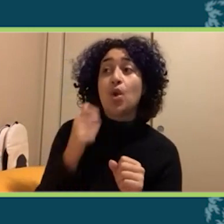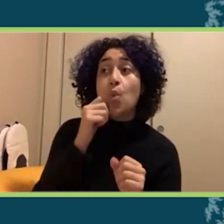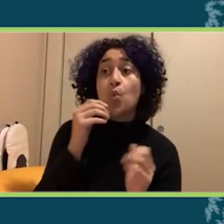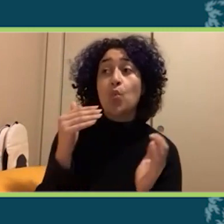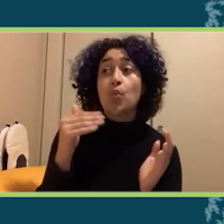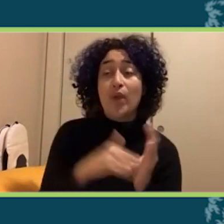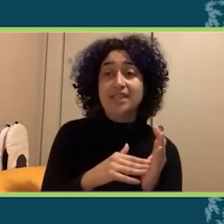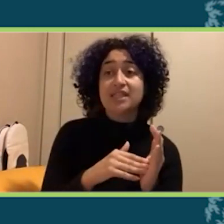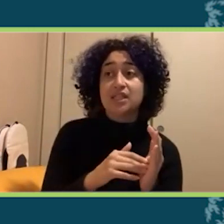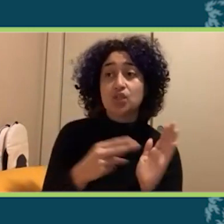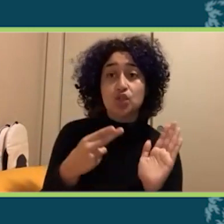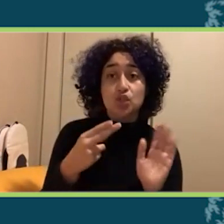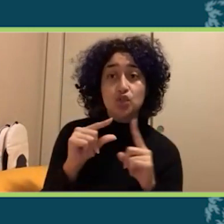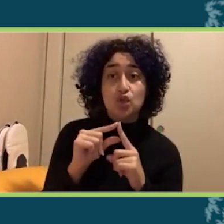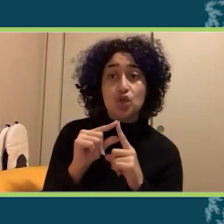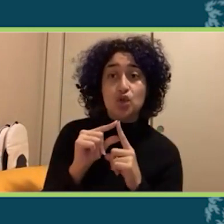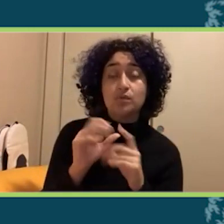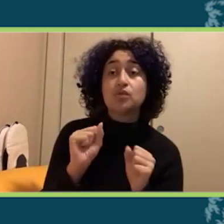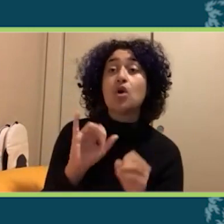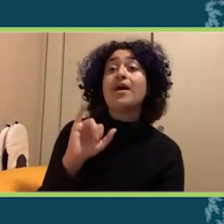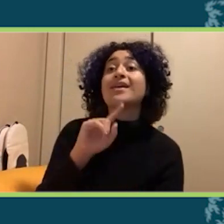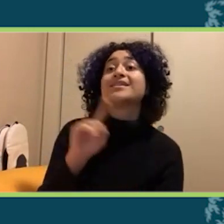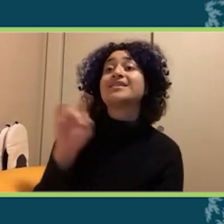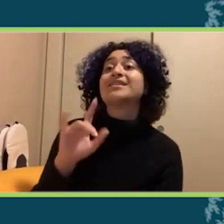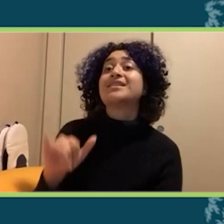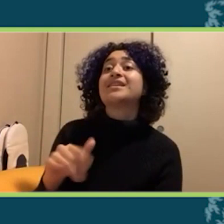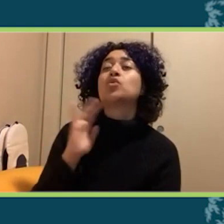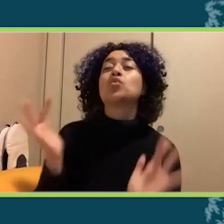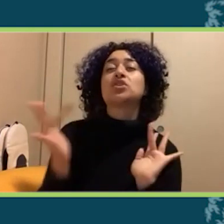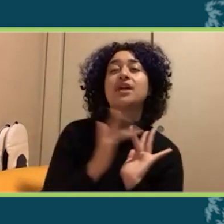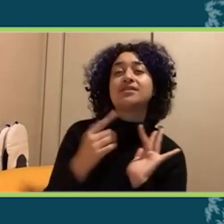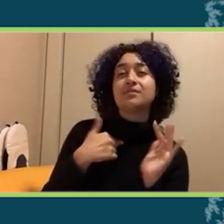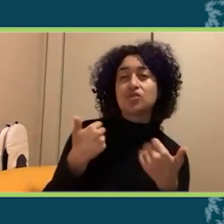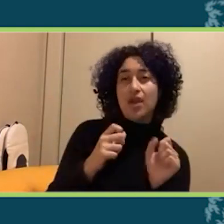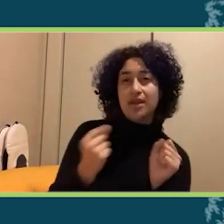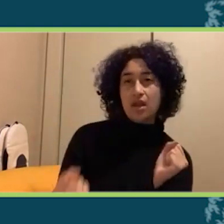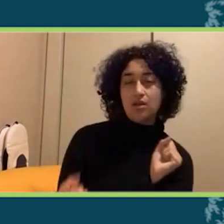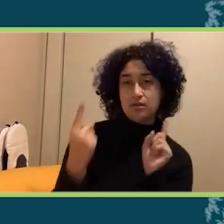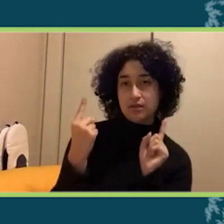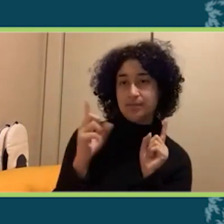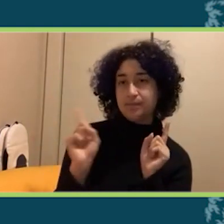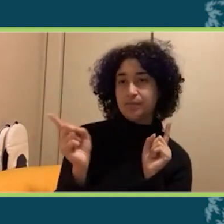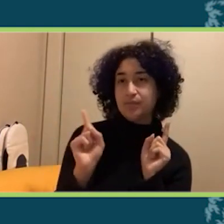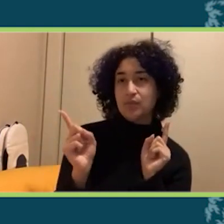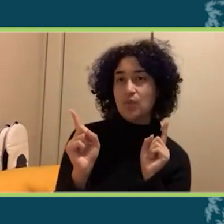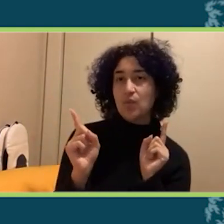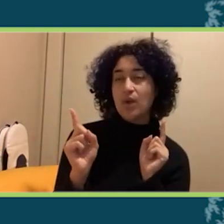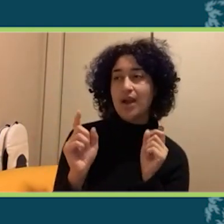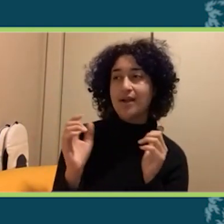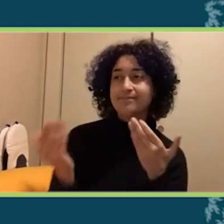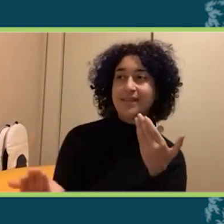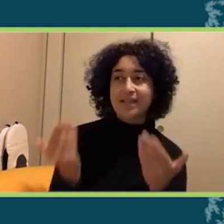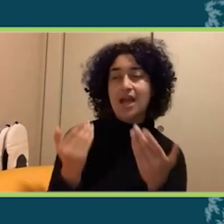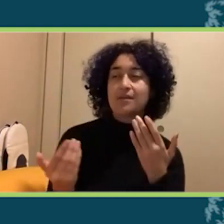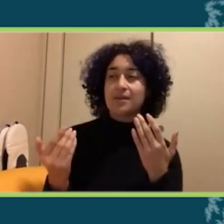so Izzy reached out to me trying to understand where the dichotomy might exist,